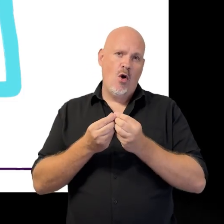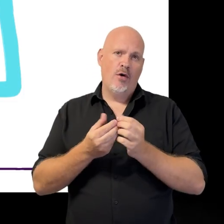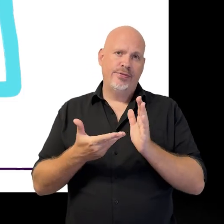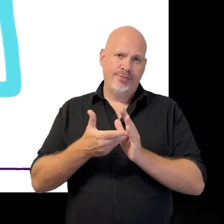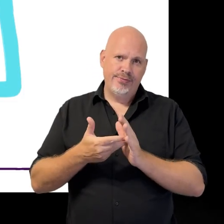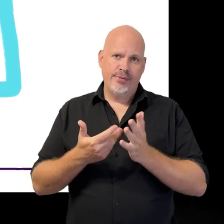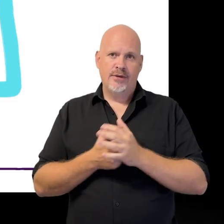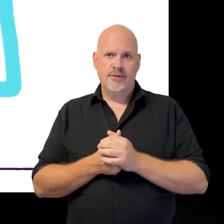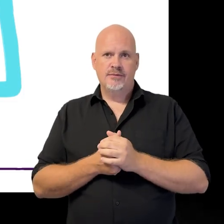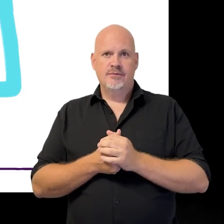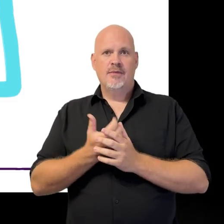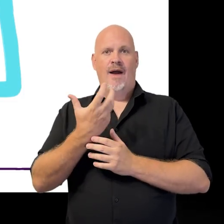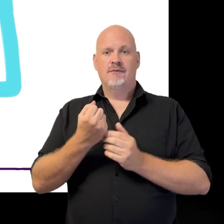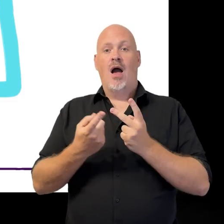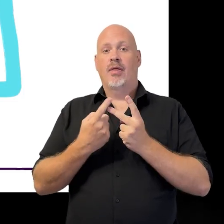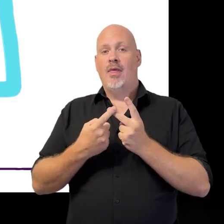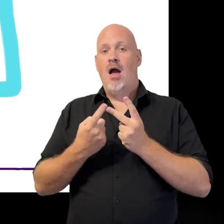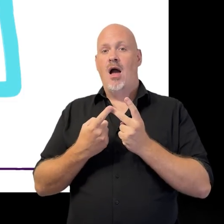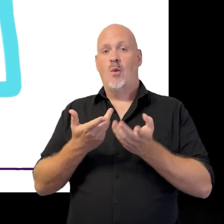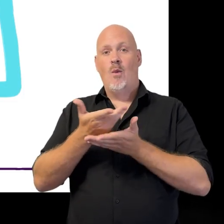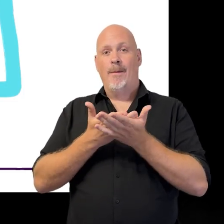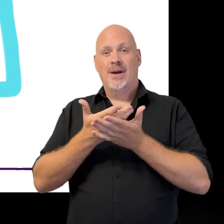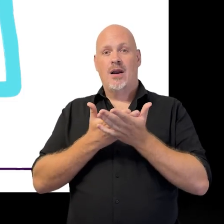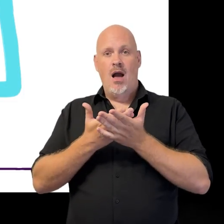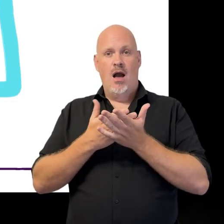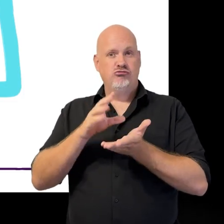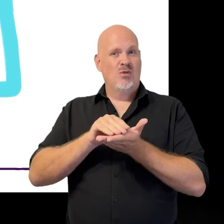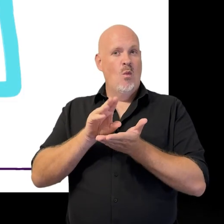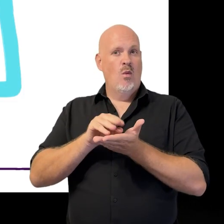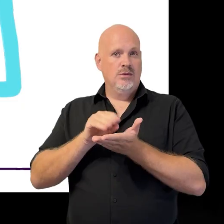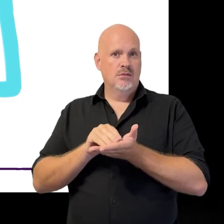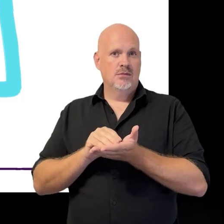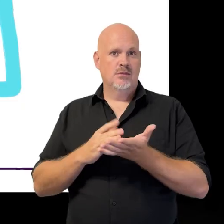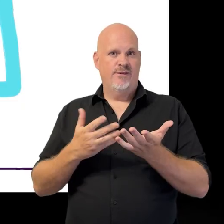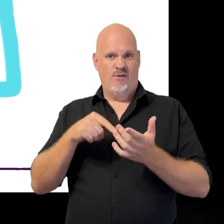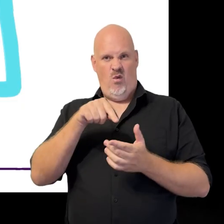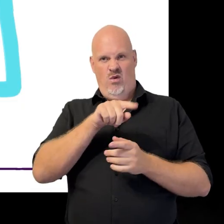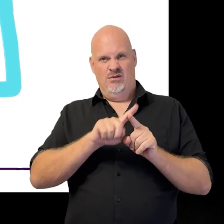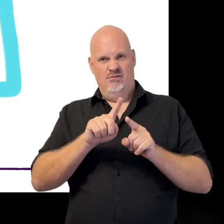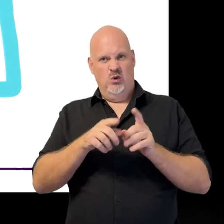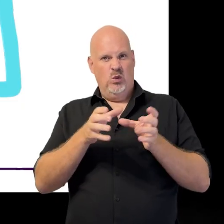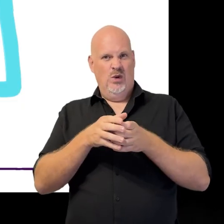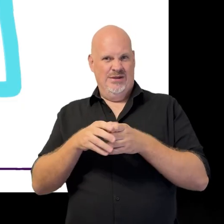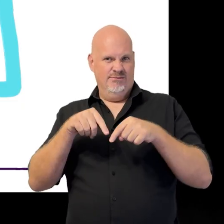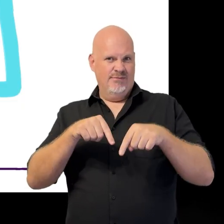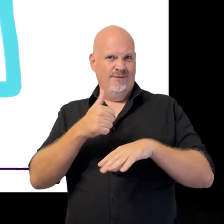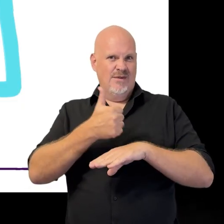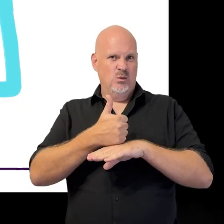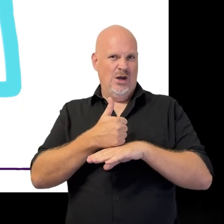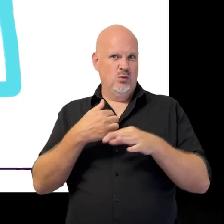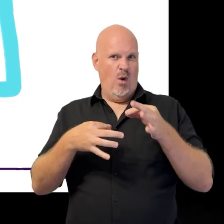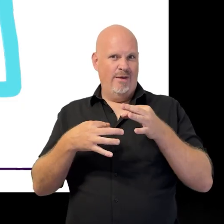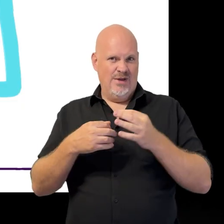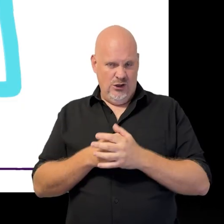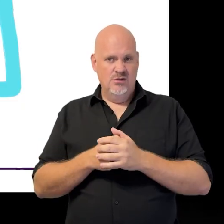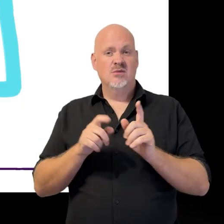foundation qualification, along with webinars for several other CIPD